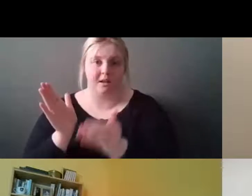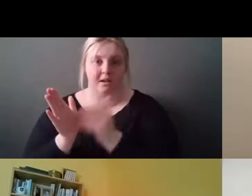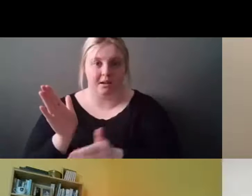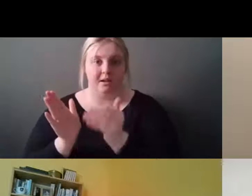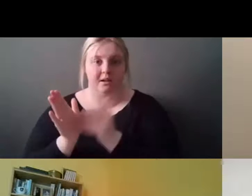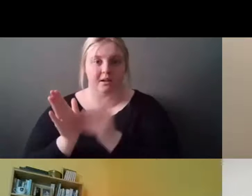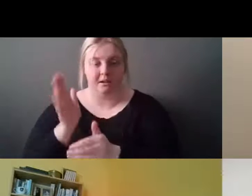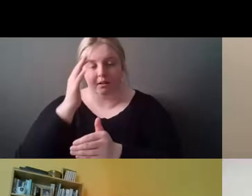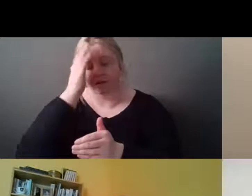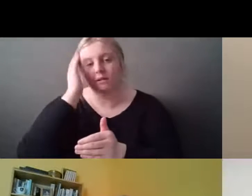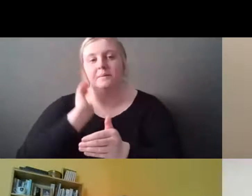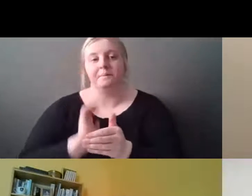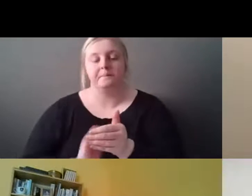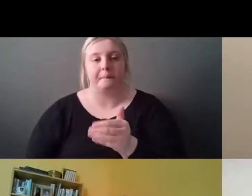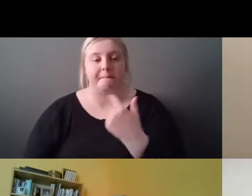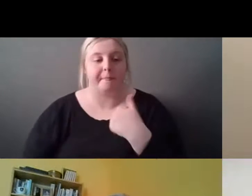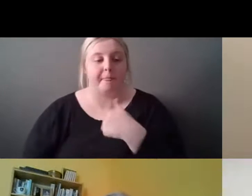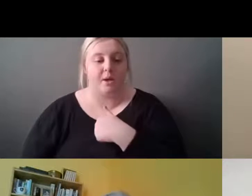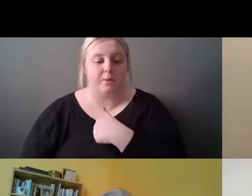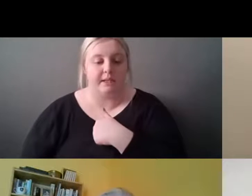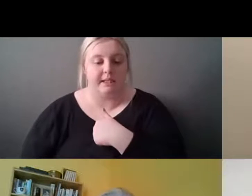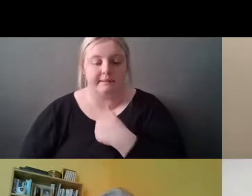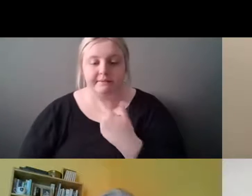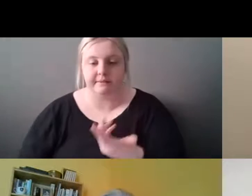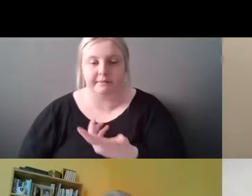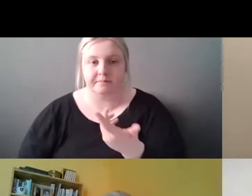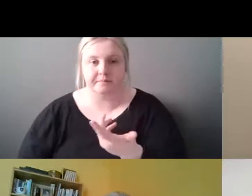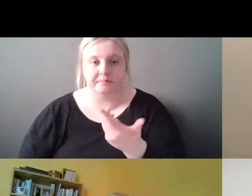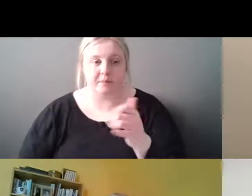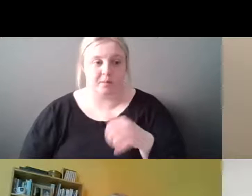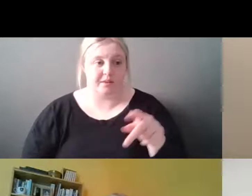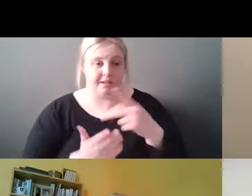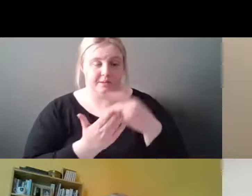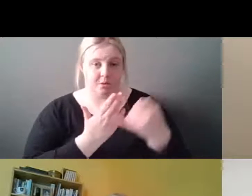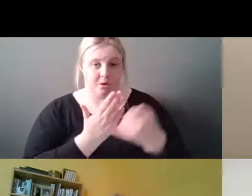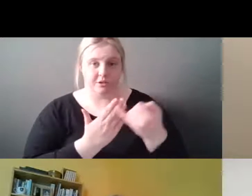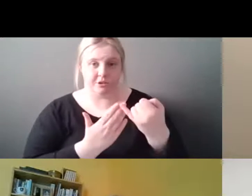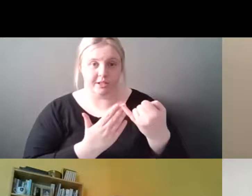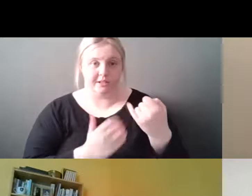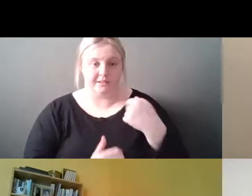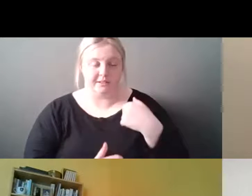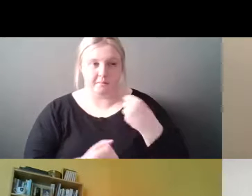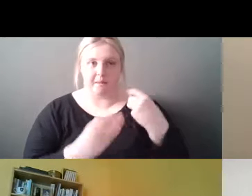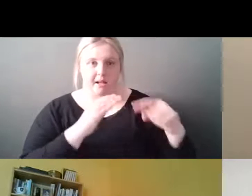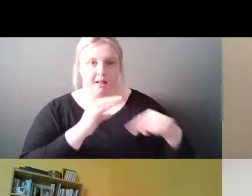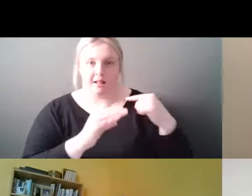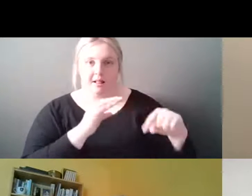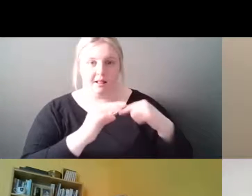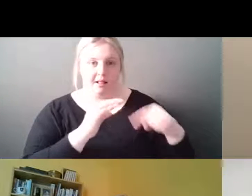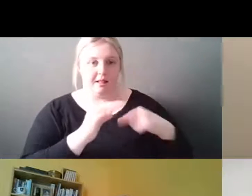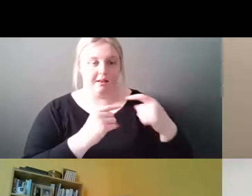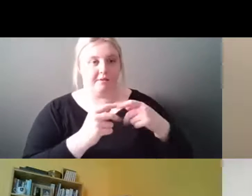had a lot of, just as part and parcel of the project itself, I've ended up getting a lot of emails from people